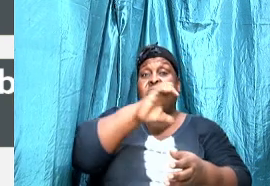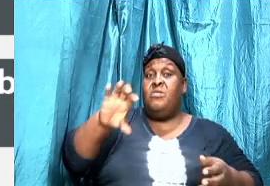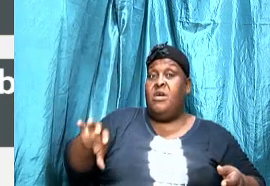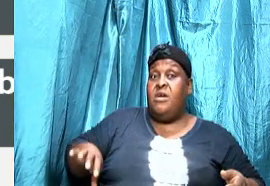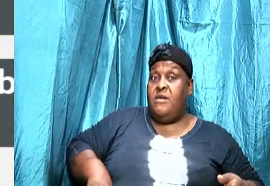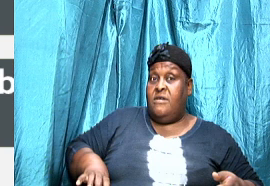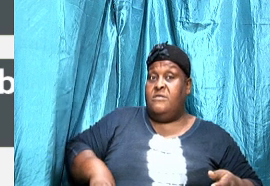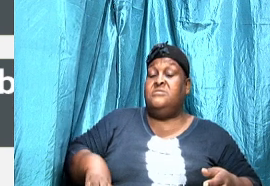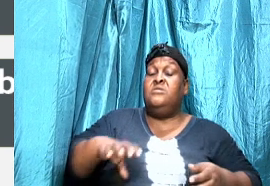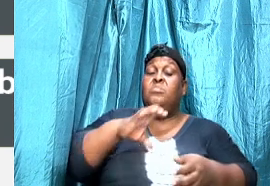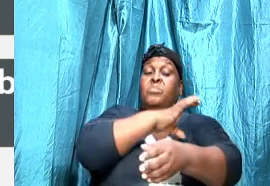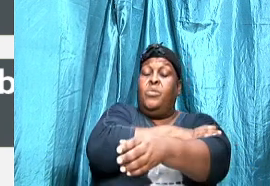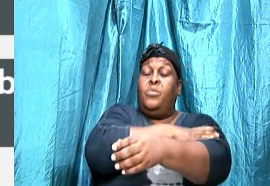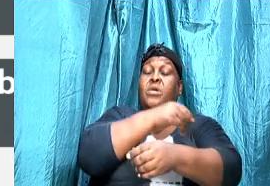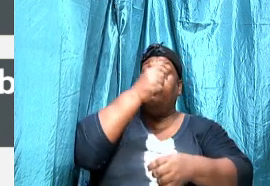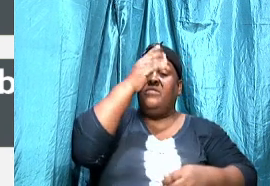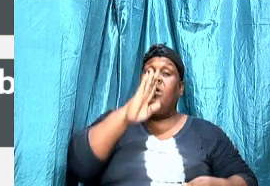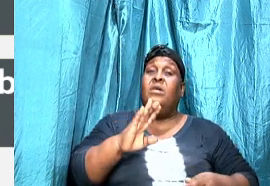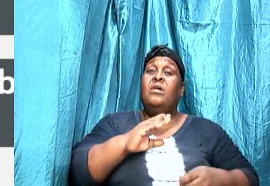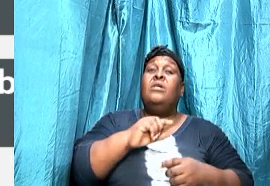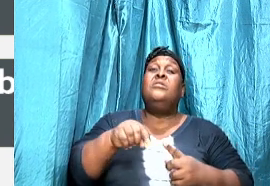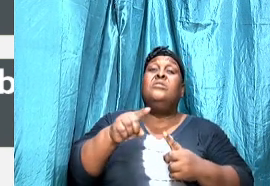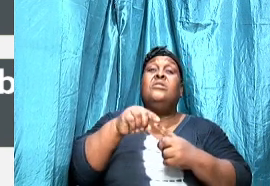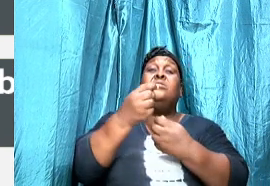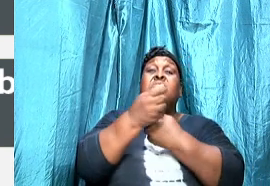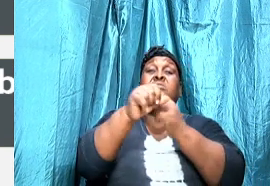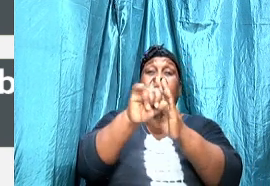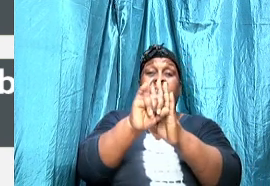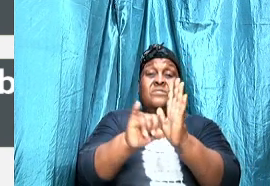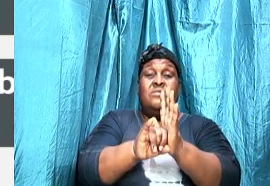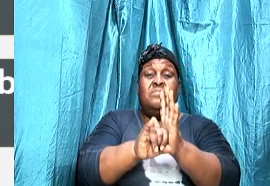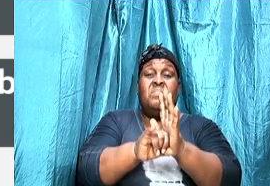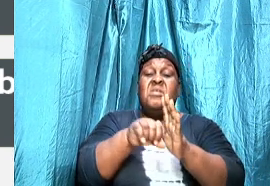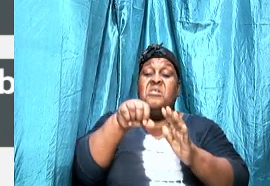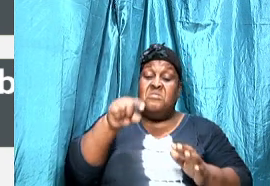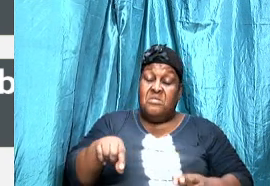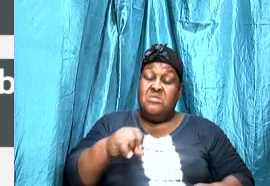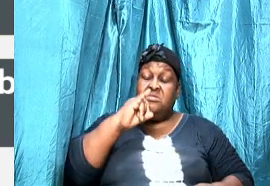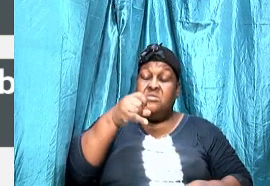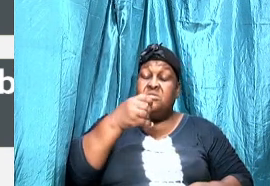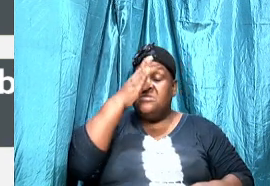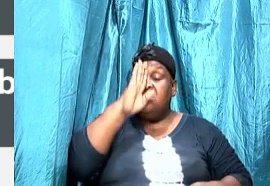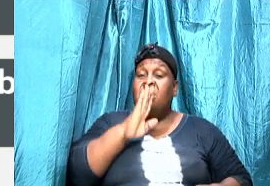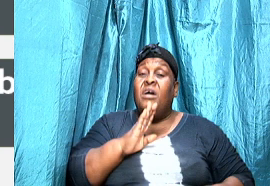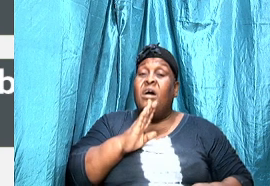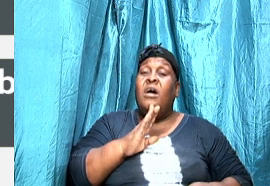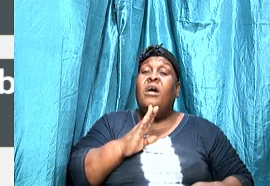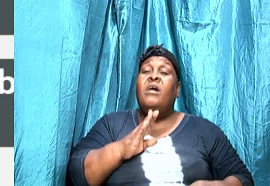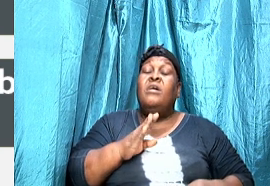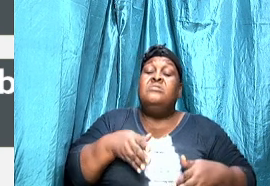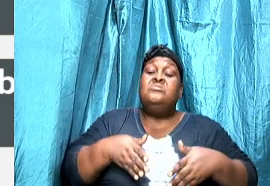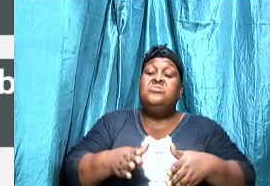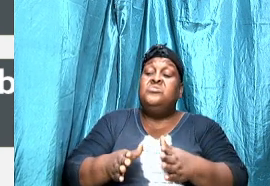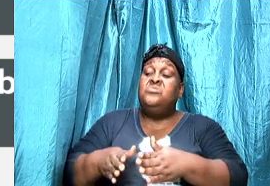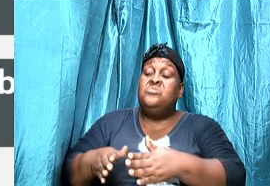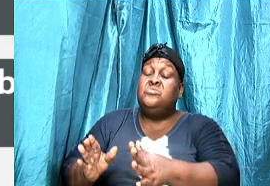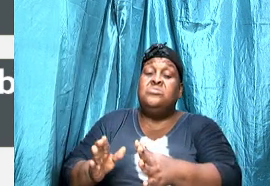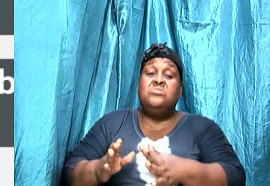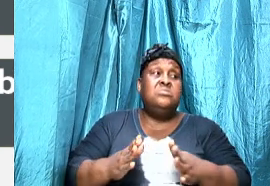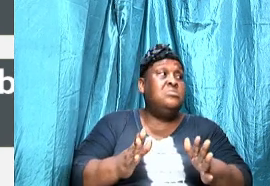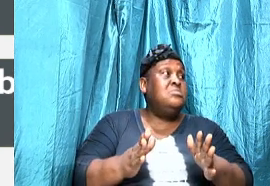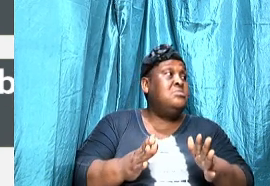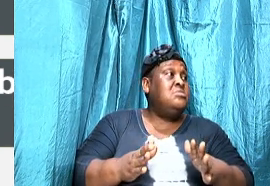the power of God unto salvation. And so this is God's strategy. This is God's strategy